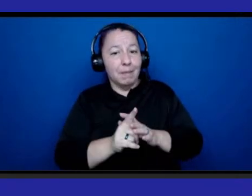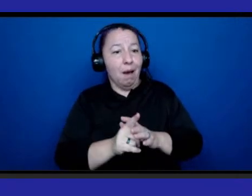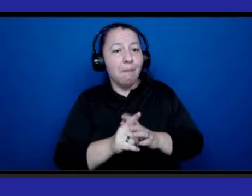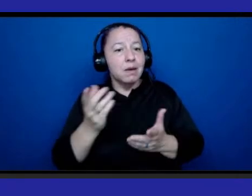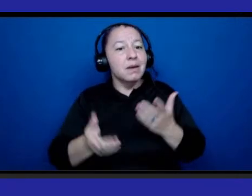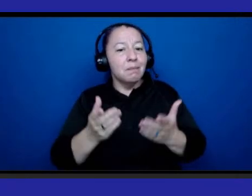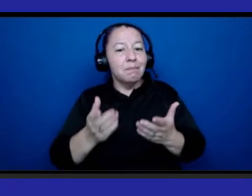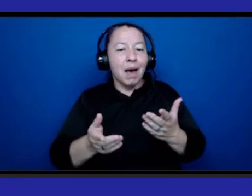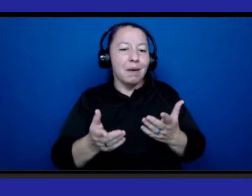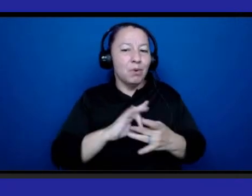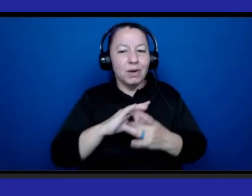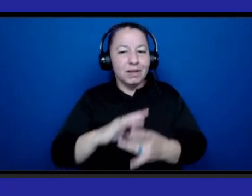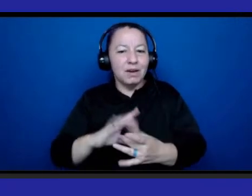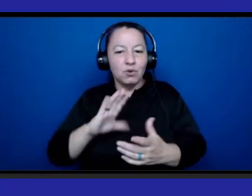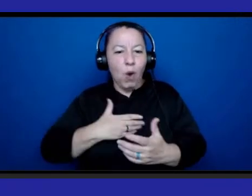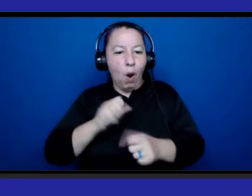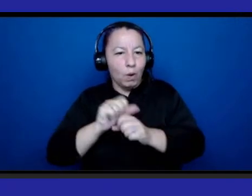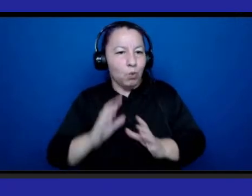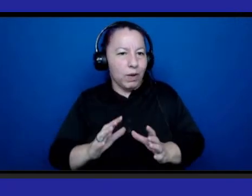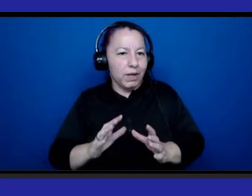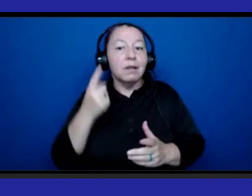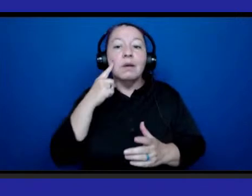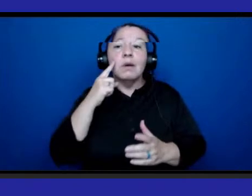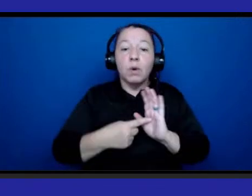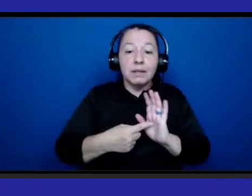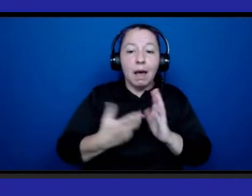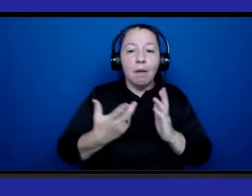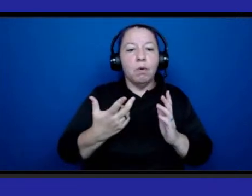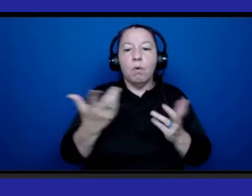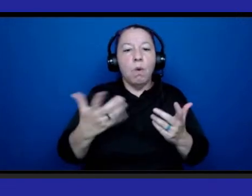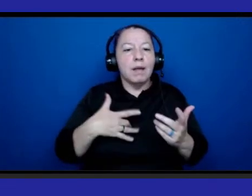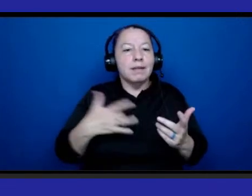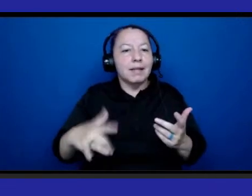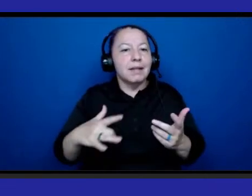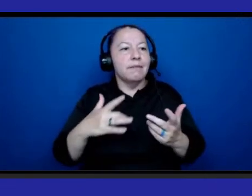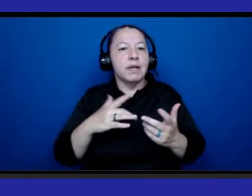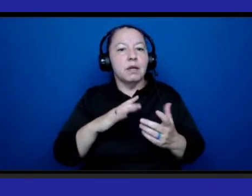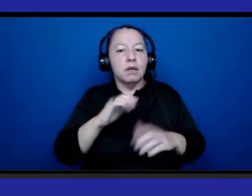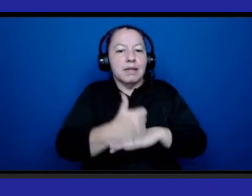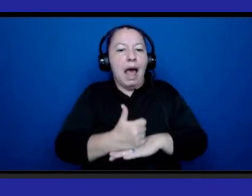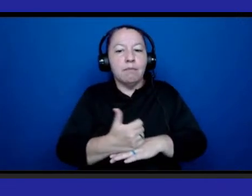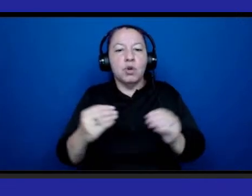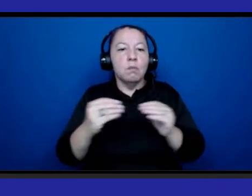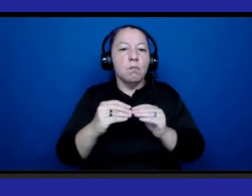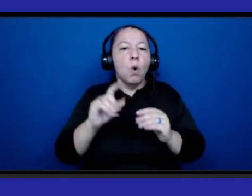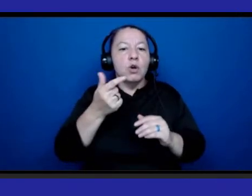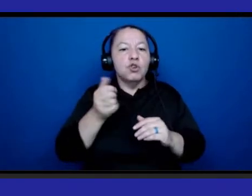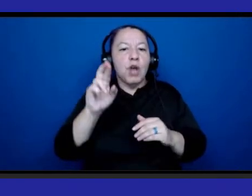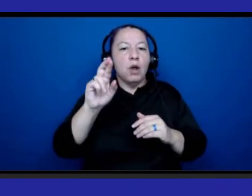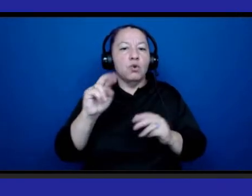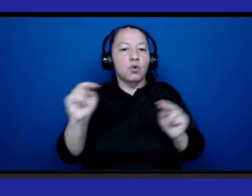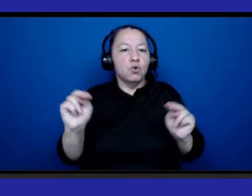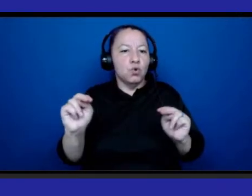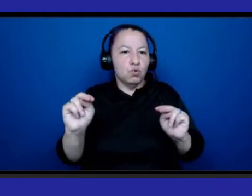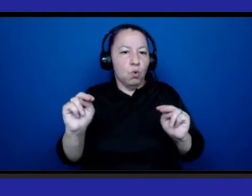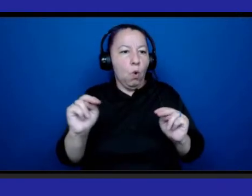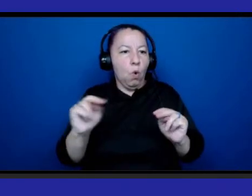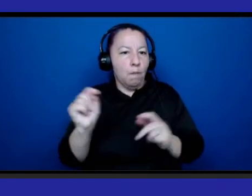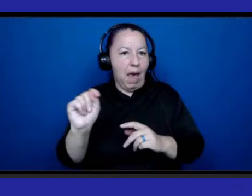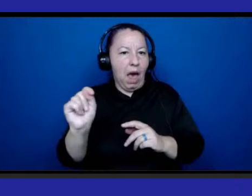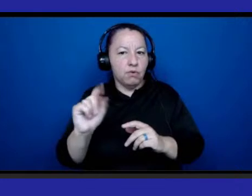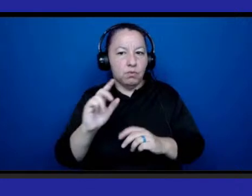related to our employees. So for example, what is the sensitivity around establishing more gender neutral bathrooms? So we might need legal to weigh in as